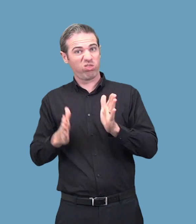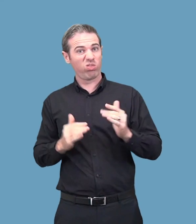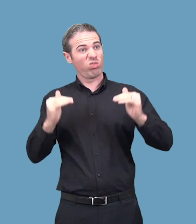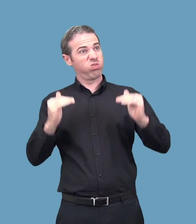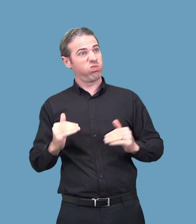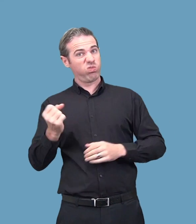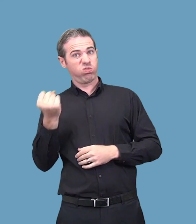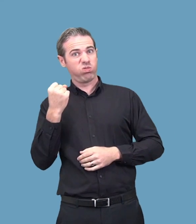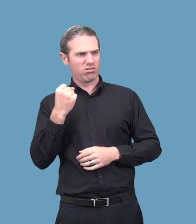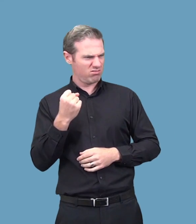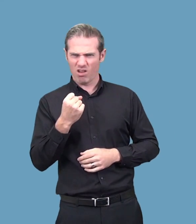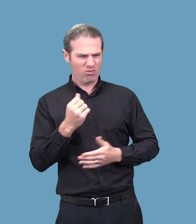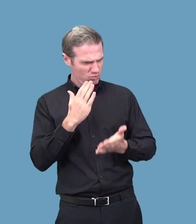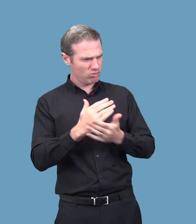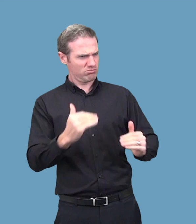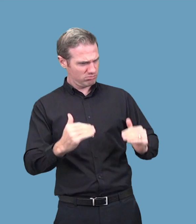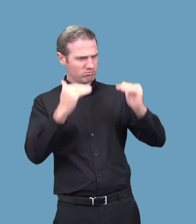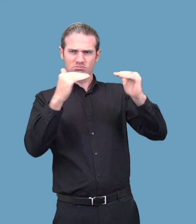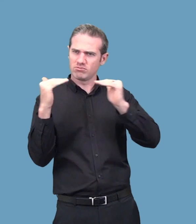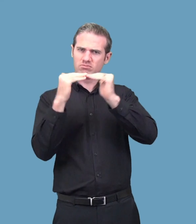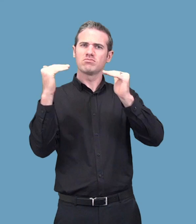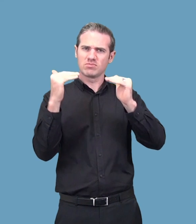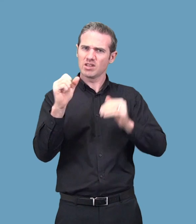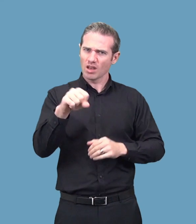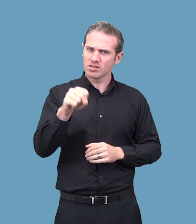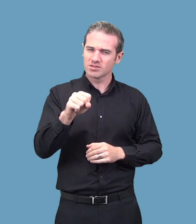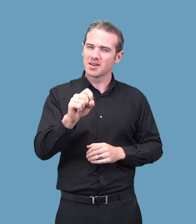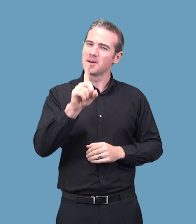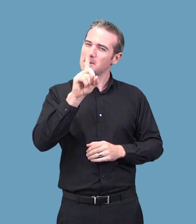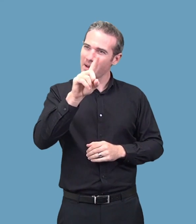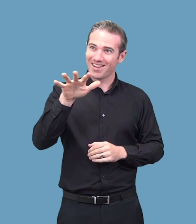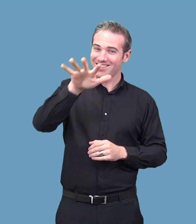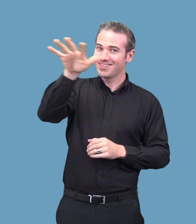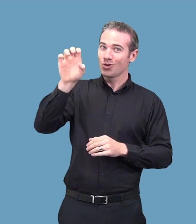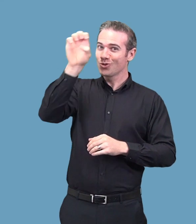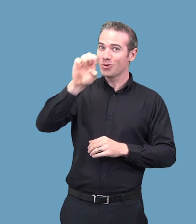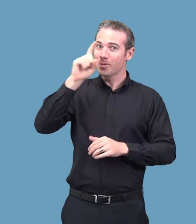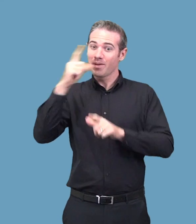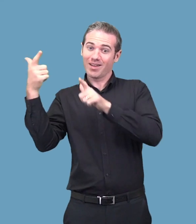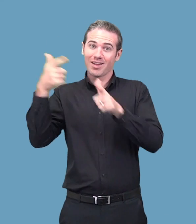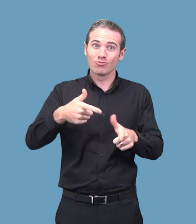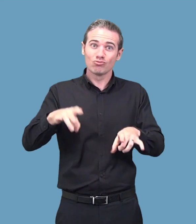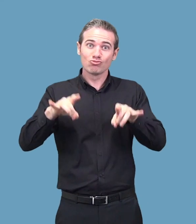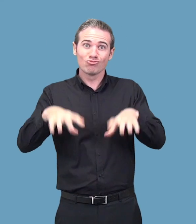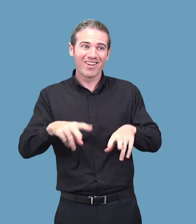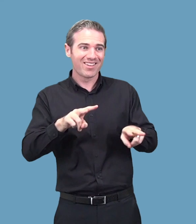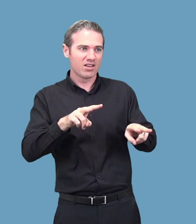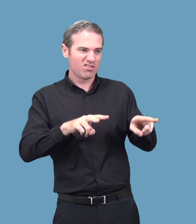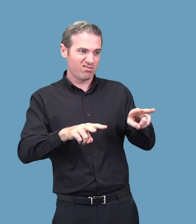and the Aboriginal people, it pretty much continues into today. What I mean by that is the problems from the last 250